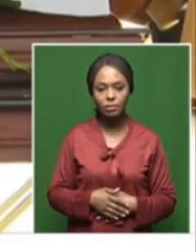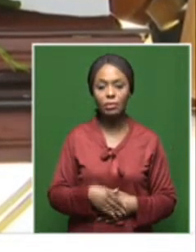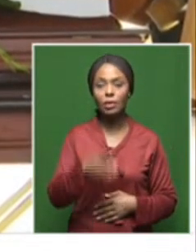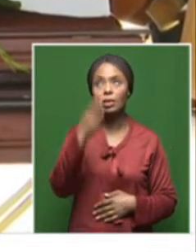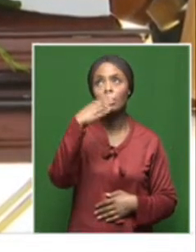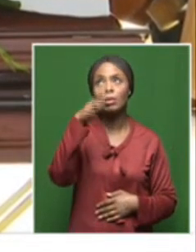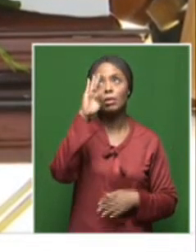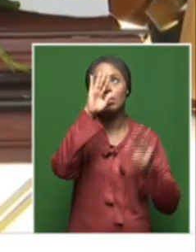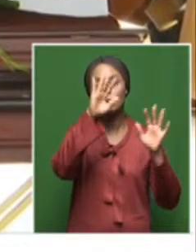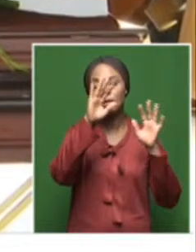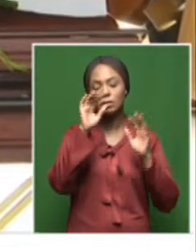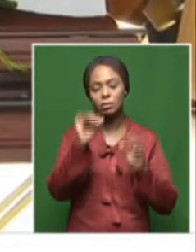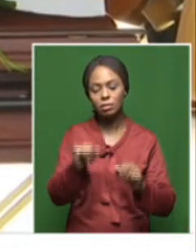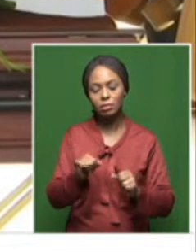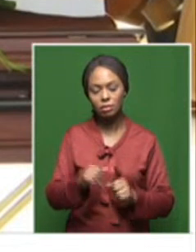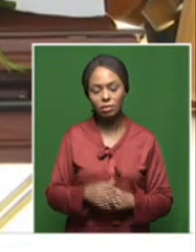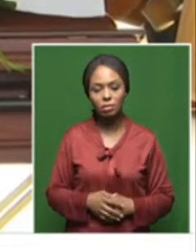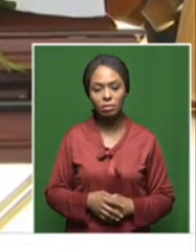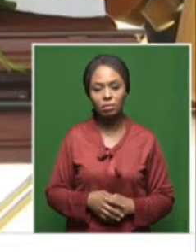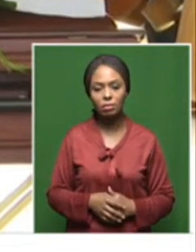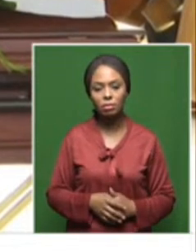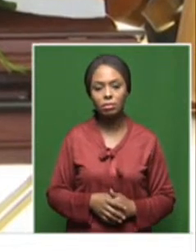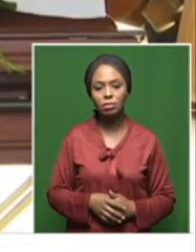Christ, have mercy.